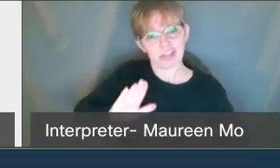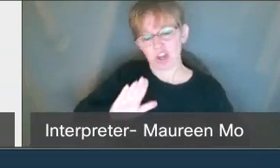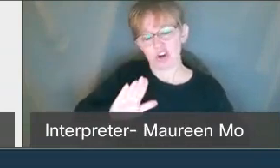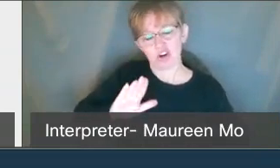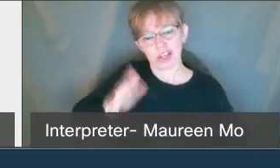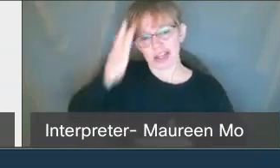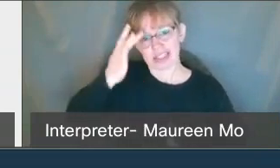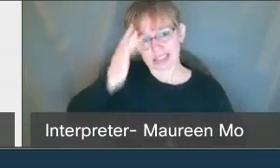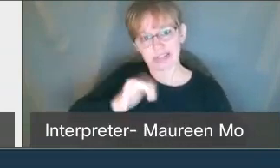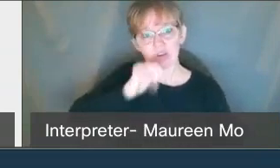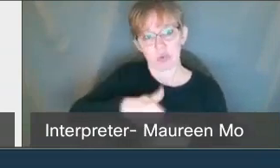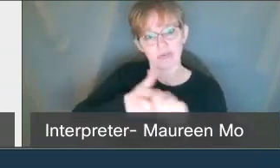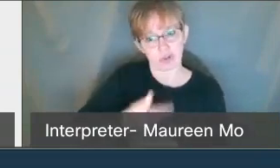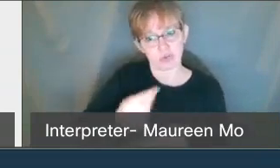relevant?